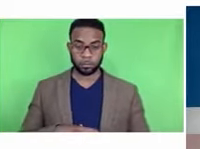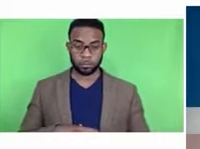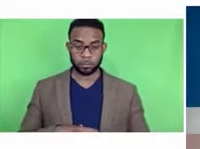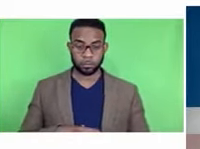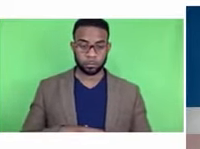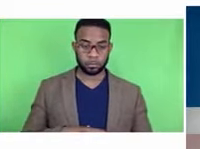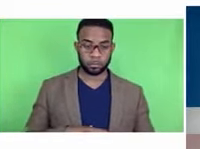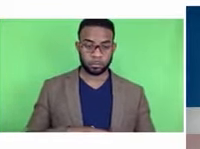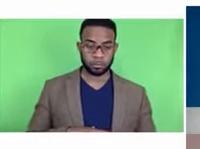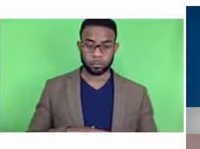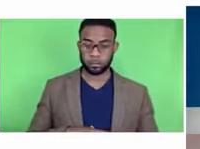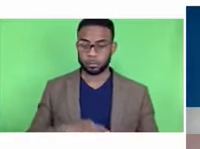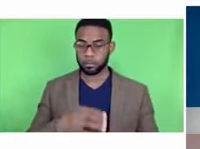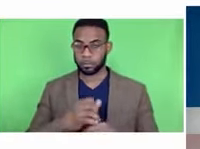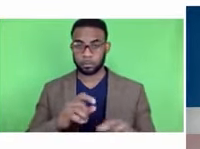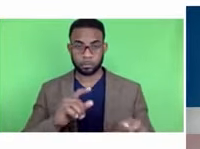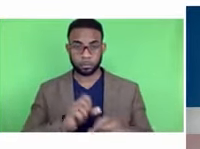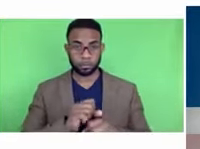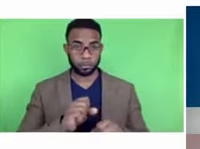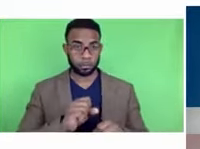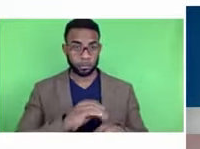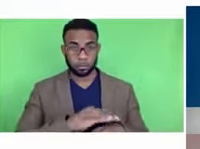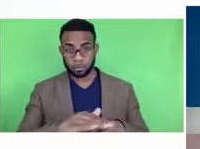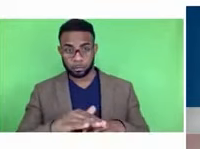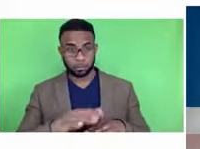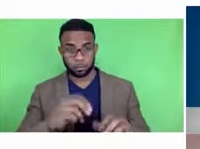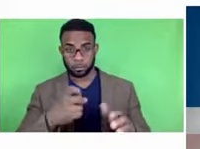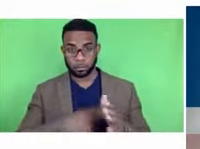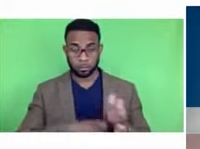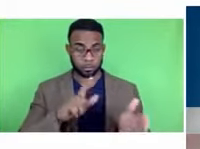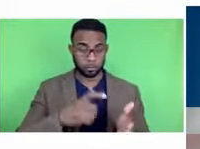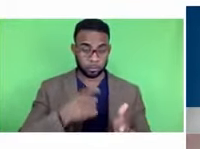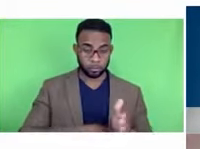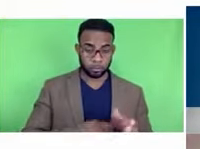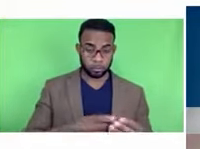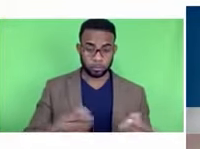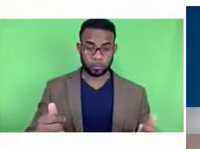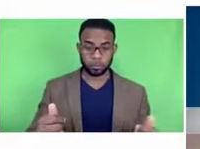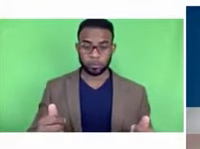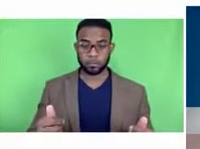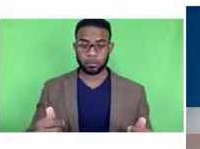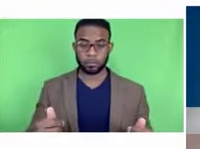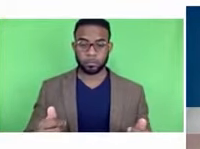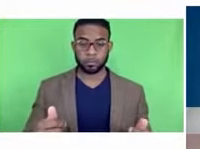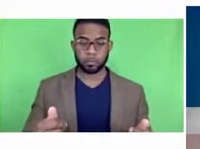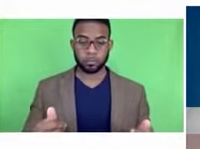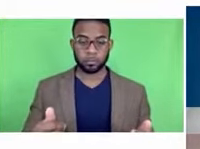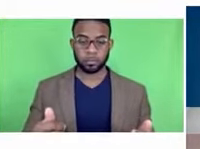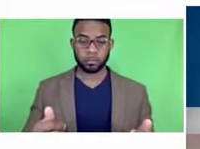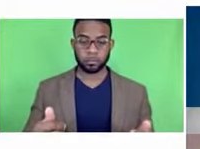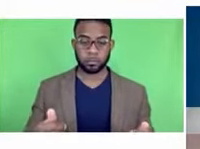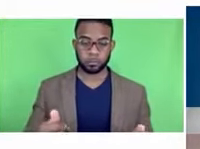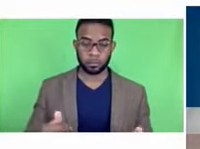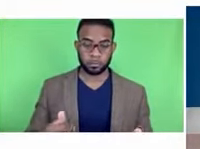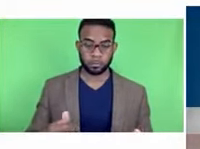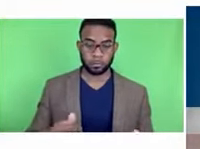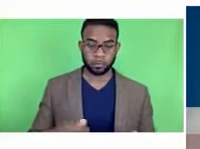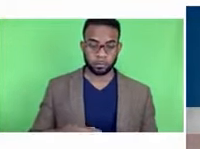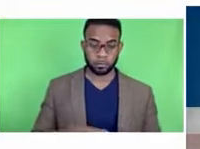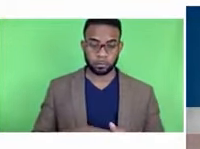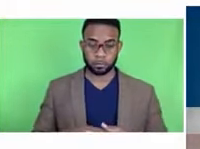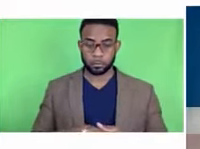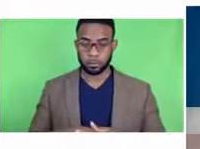Safety works in a very similar fashion. No cost or low cost solutions to ensure that everyone's included. I think